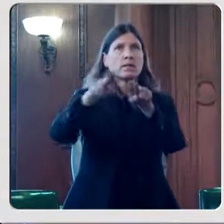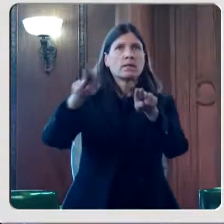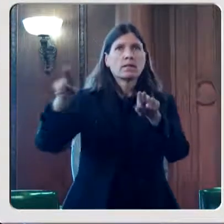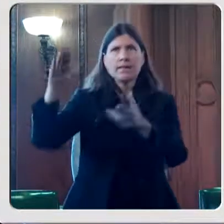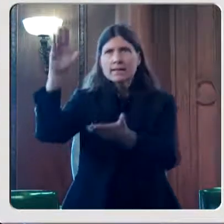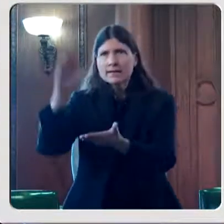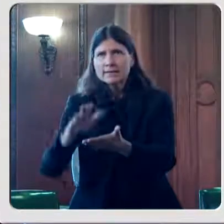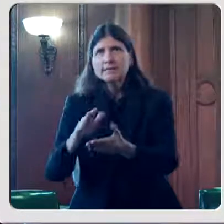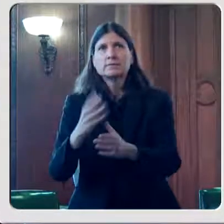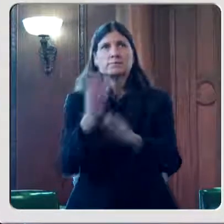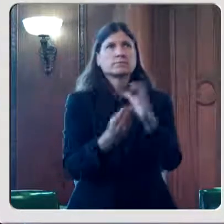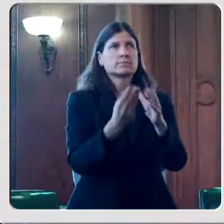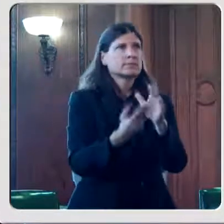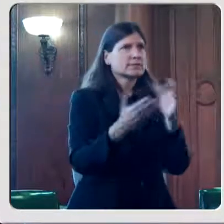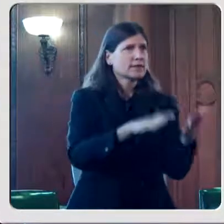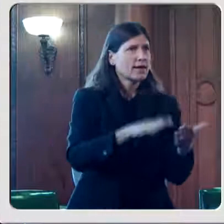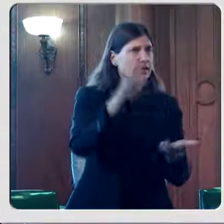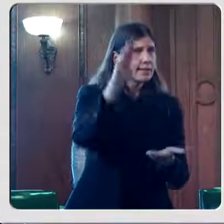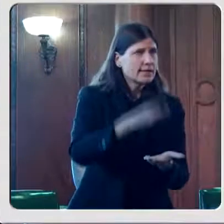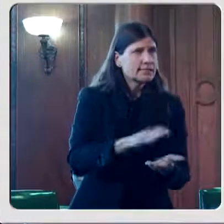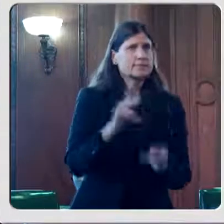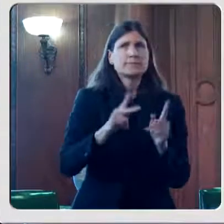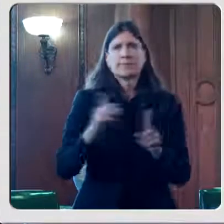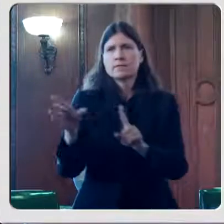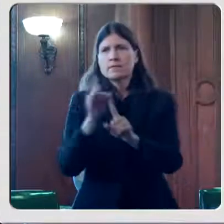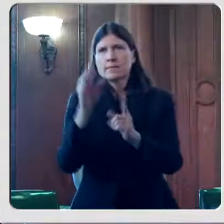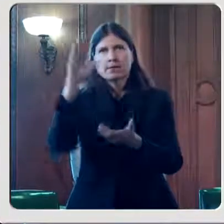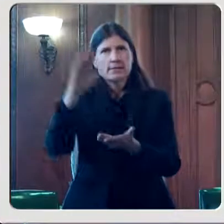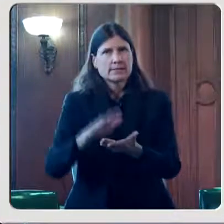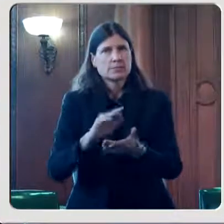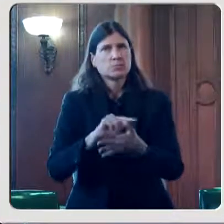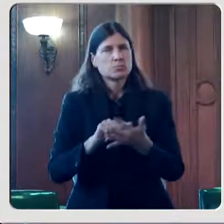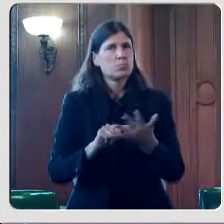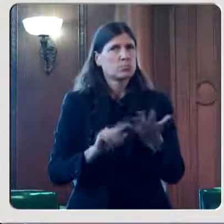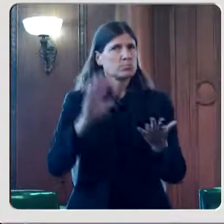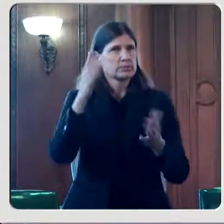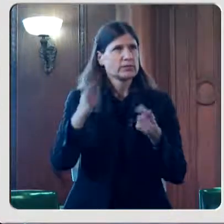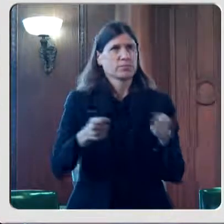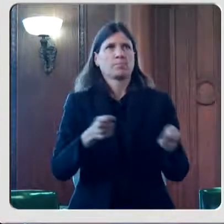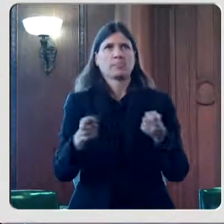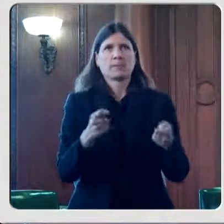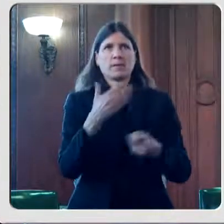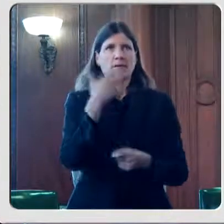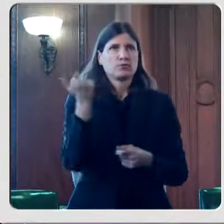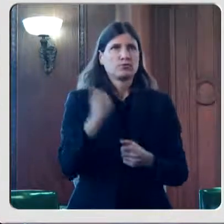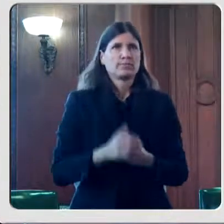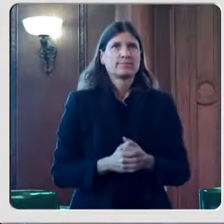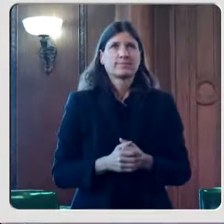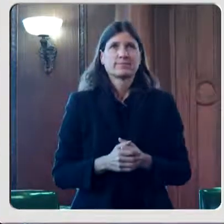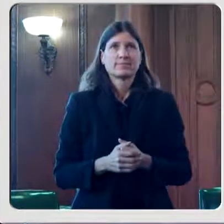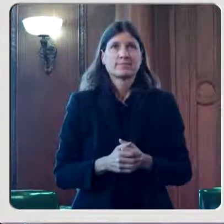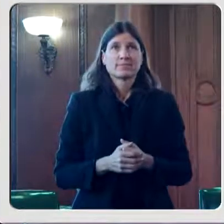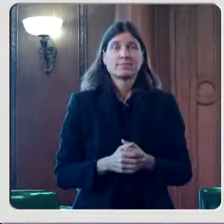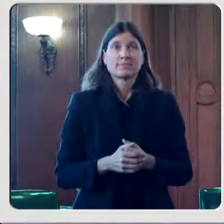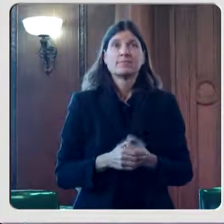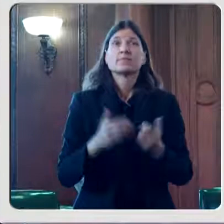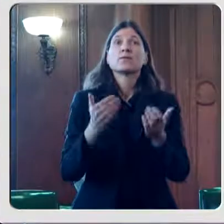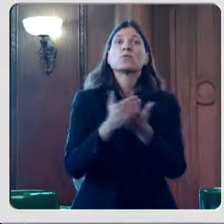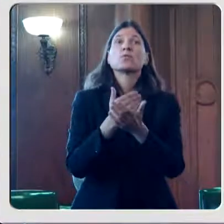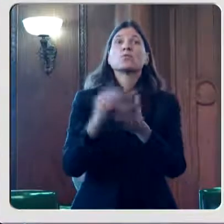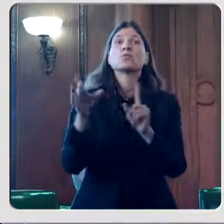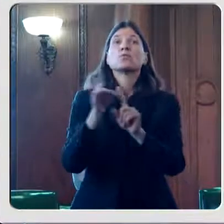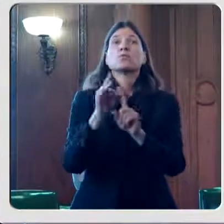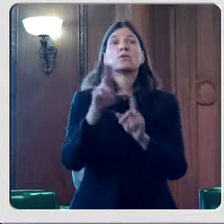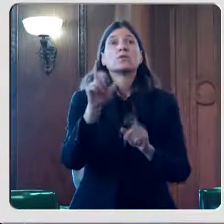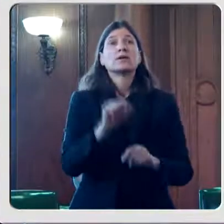to move in the right direction. The rate of decline of the average number of new cases across the country has been the steepest and